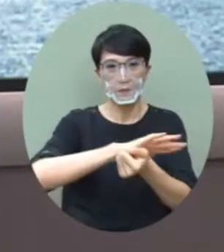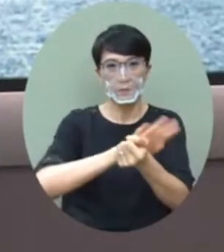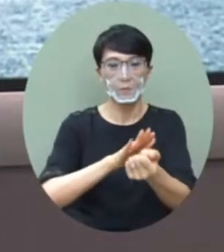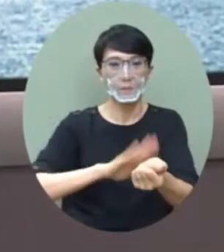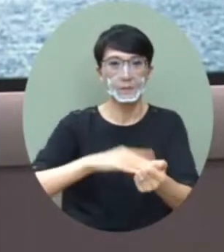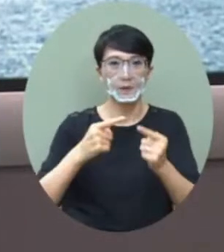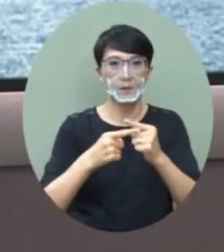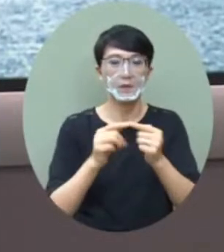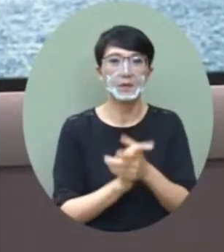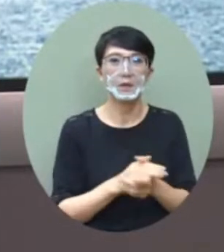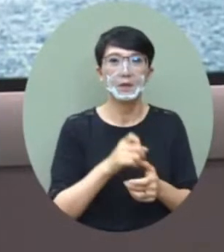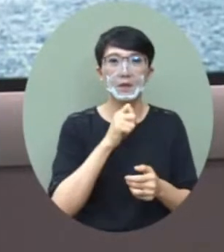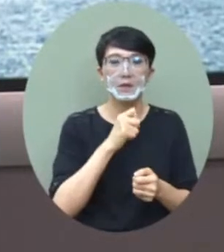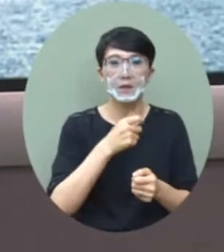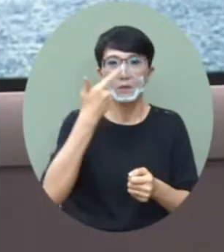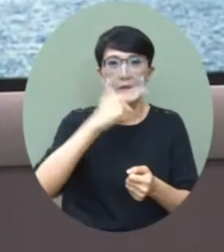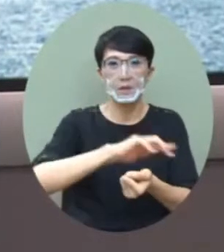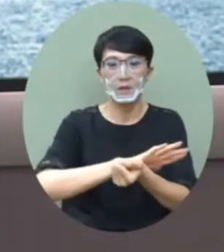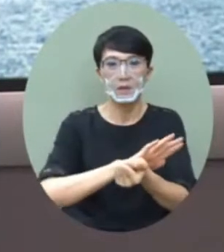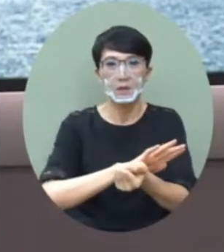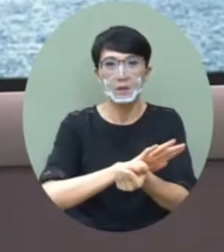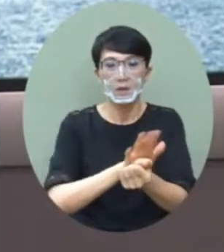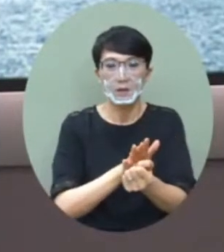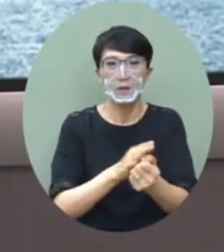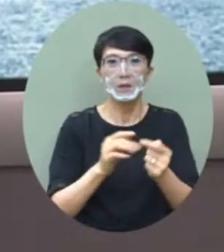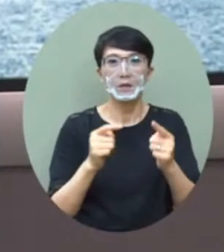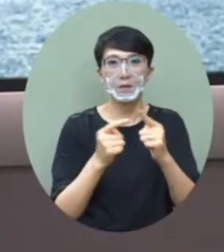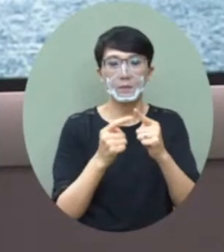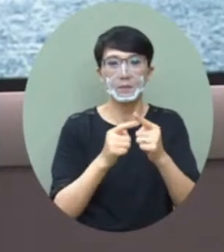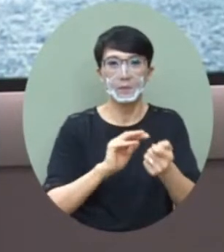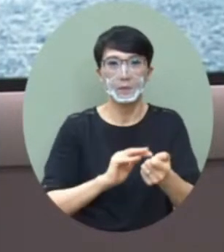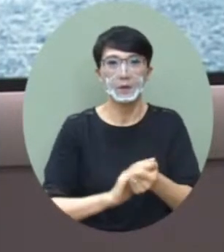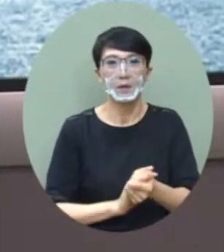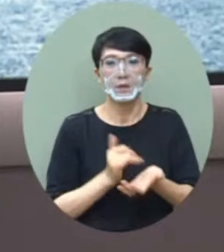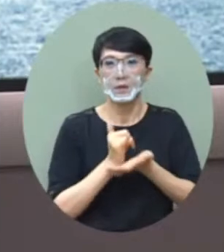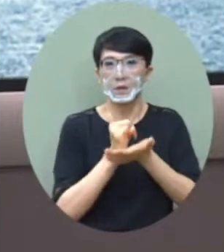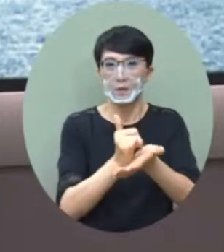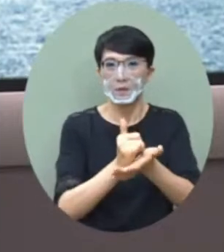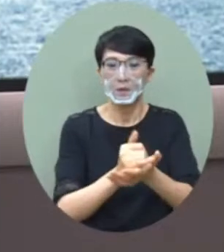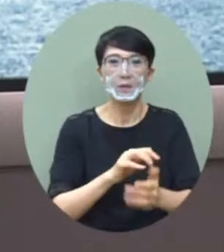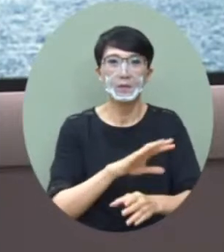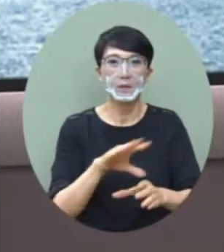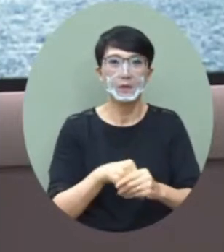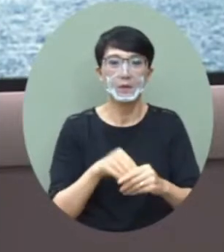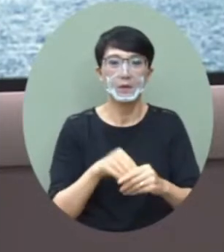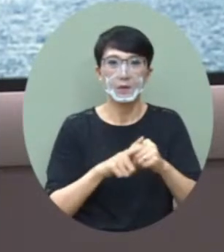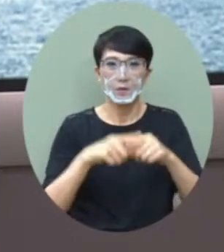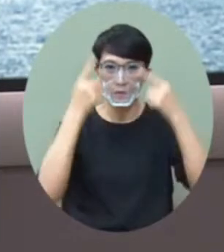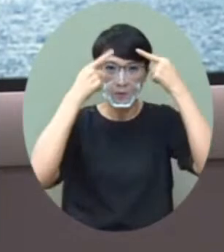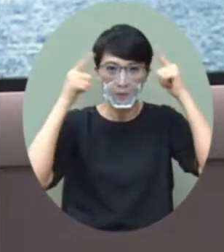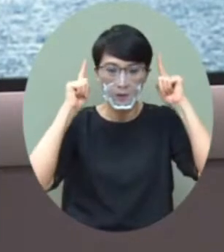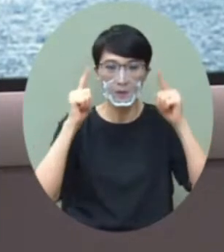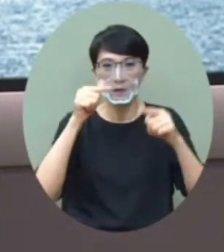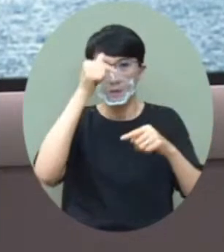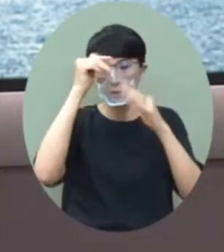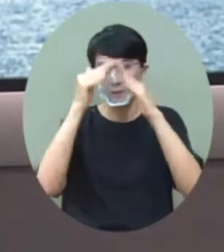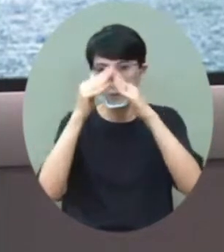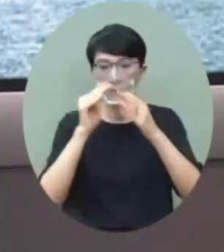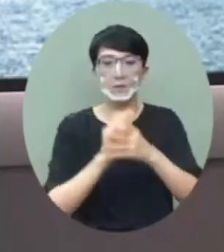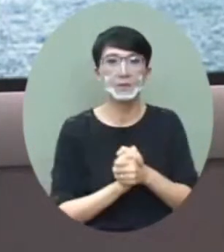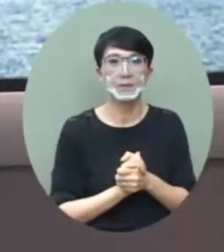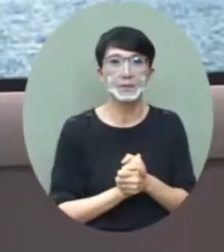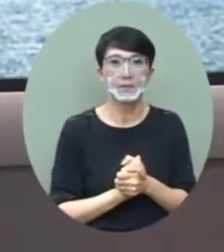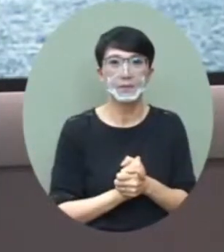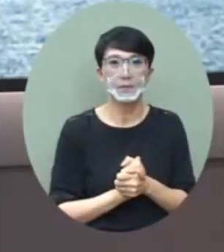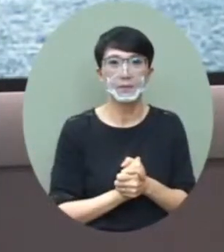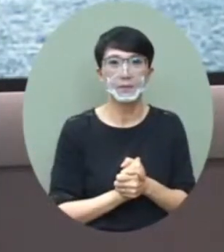Many of these patients are non-COVID patients. Well, some COVID patients have been transferred to